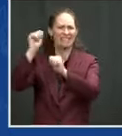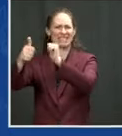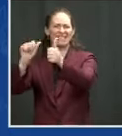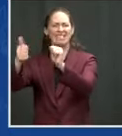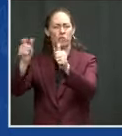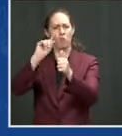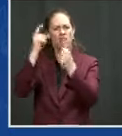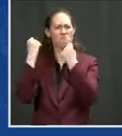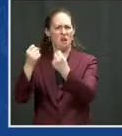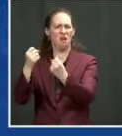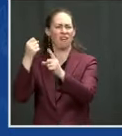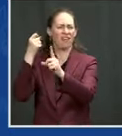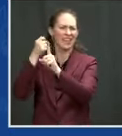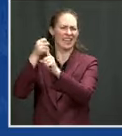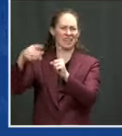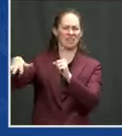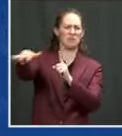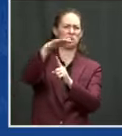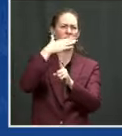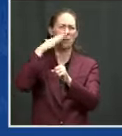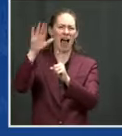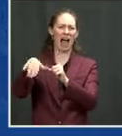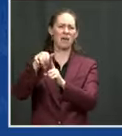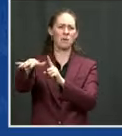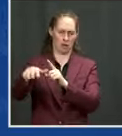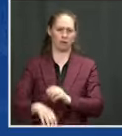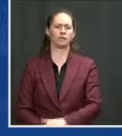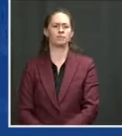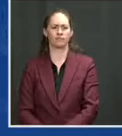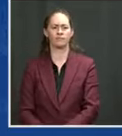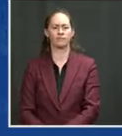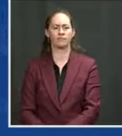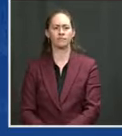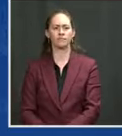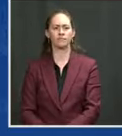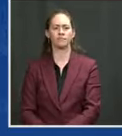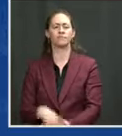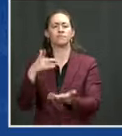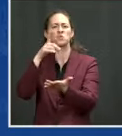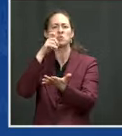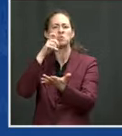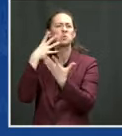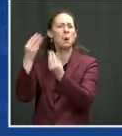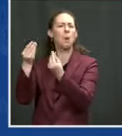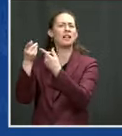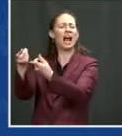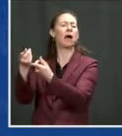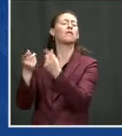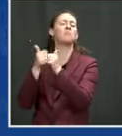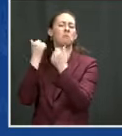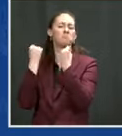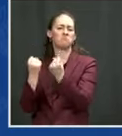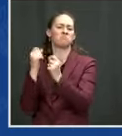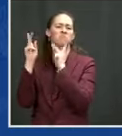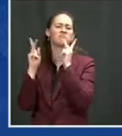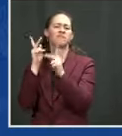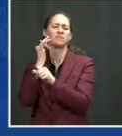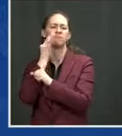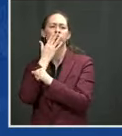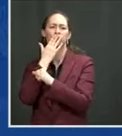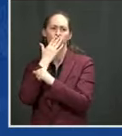people of color. So, of course, there is absolutely more work to do. As you all illustrate,